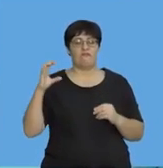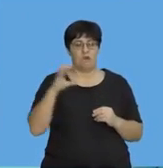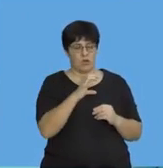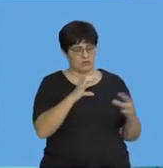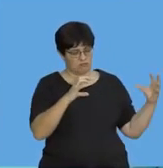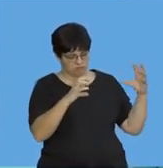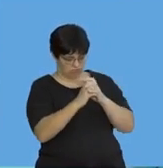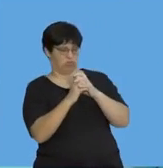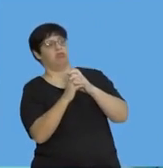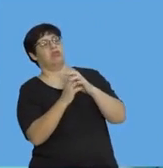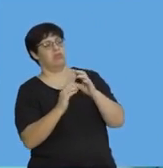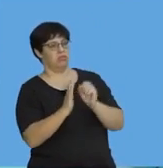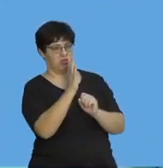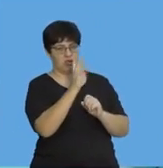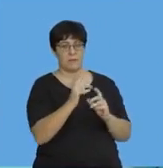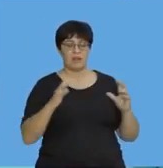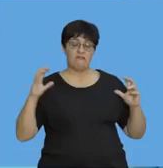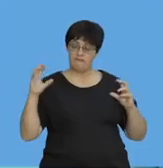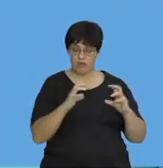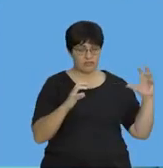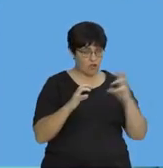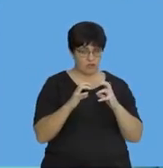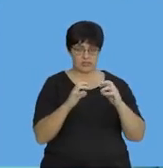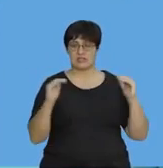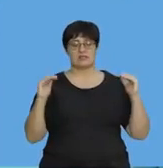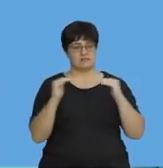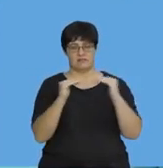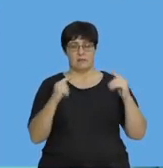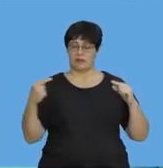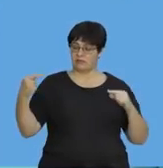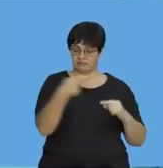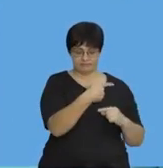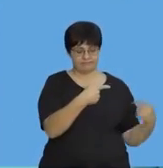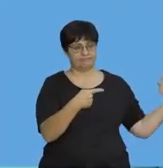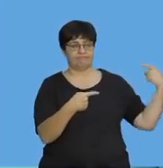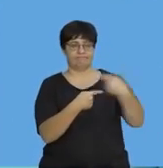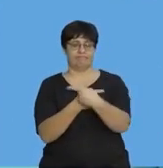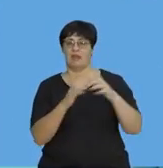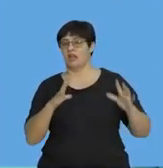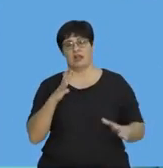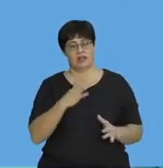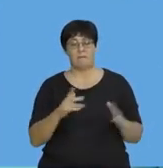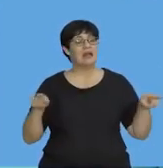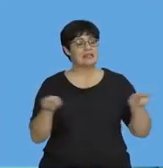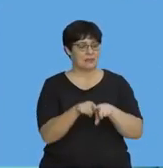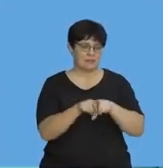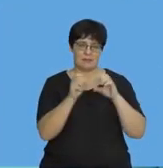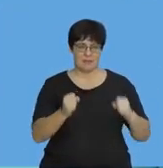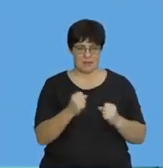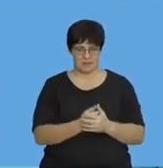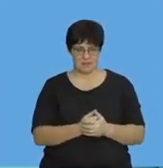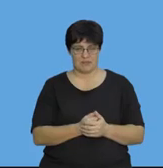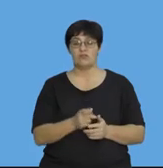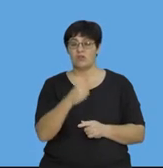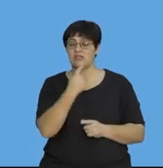the force is the same. They are just in opposite directions. So when they say, how do they